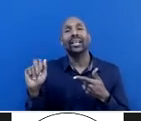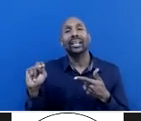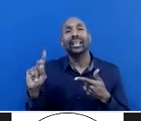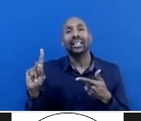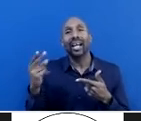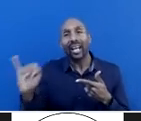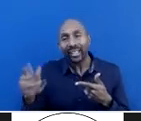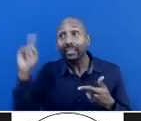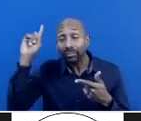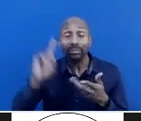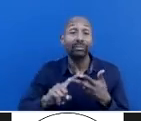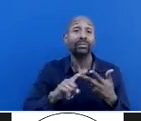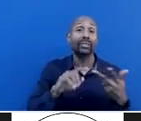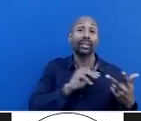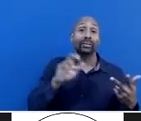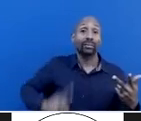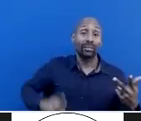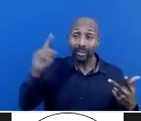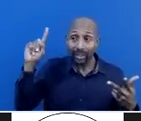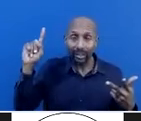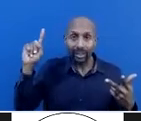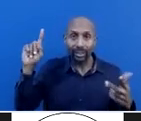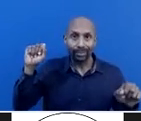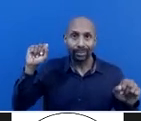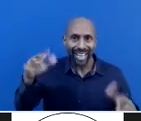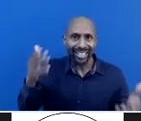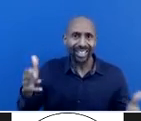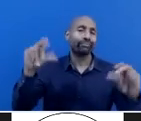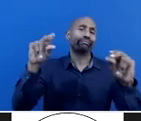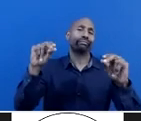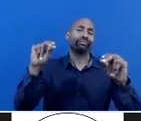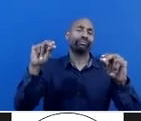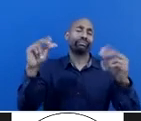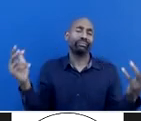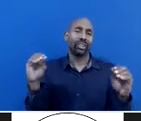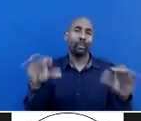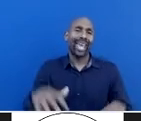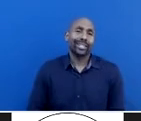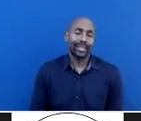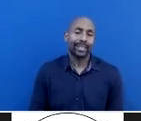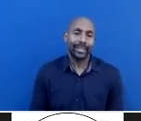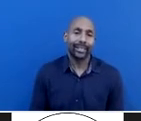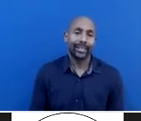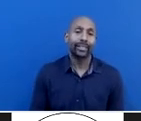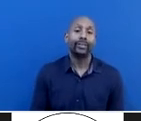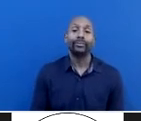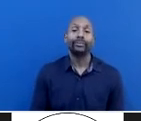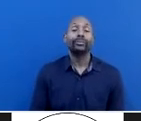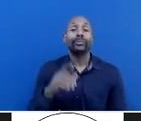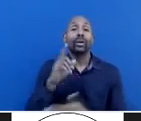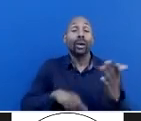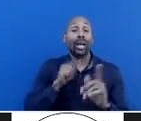it with great. There's no magic in those techniques. I hate to break it to you. What was magic was